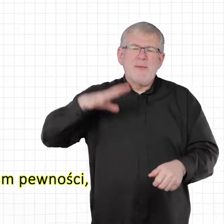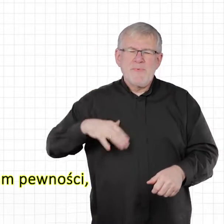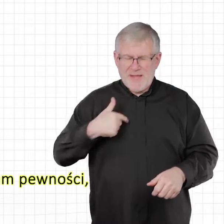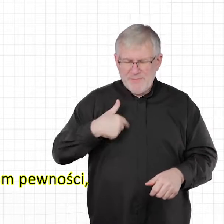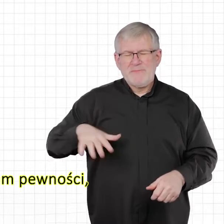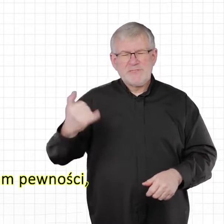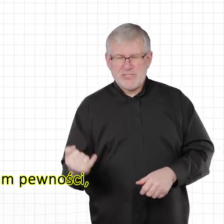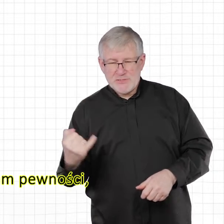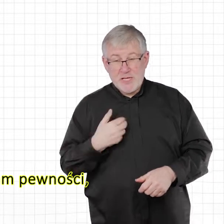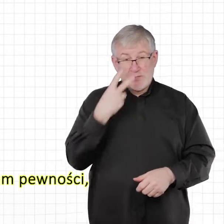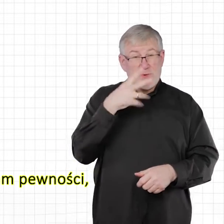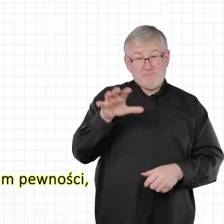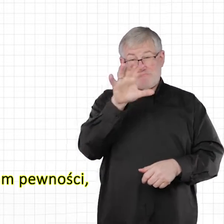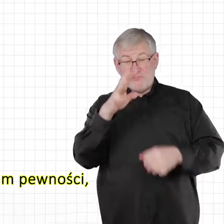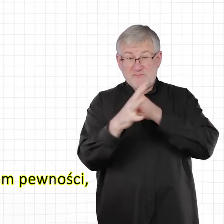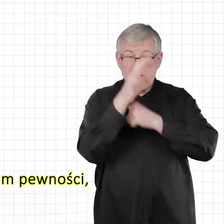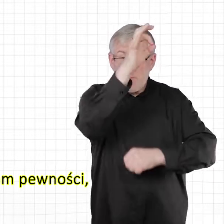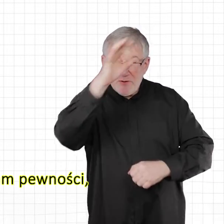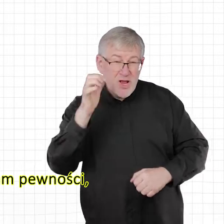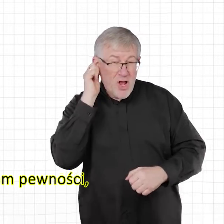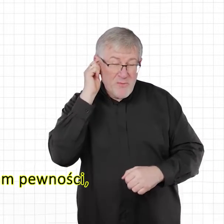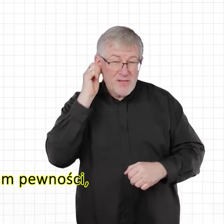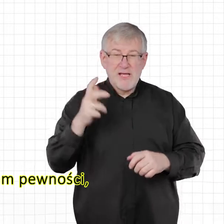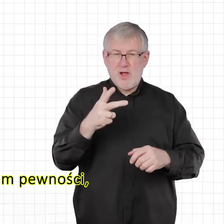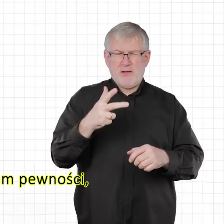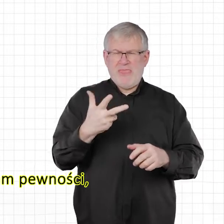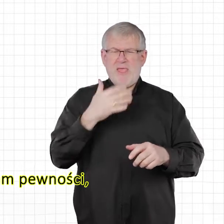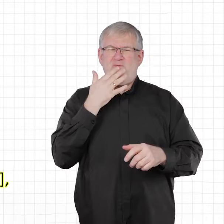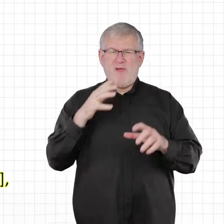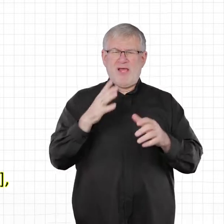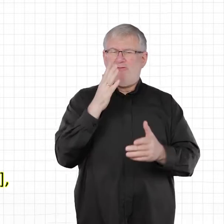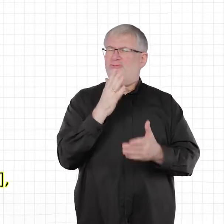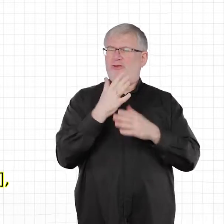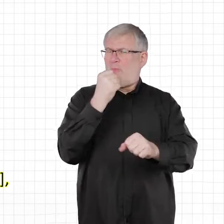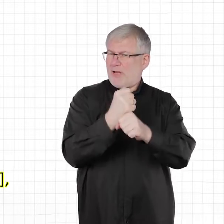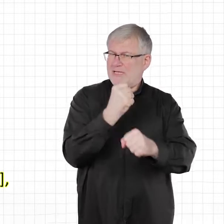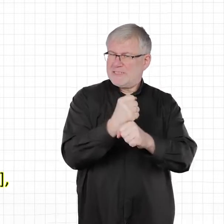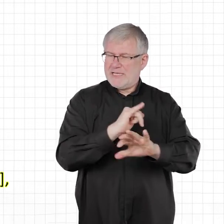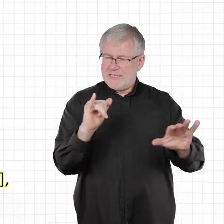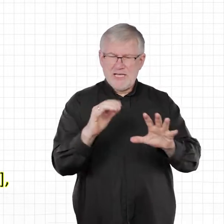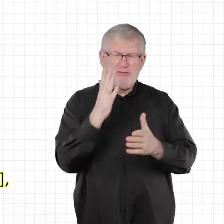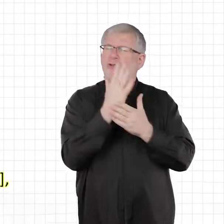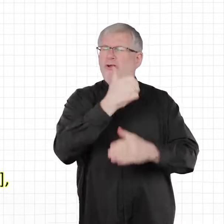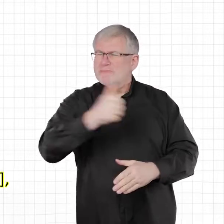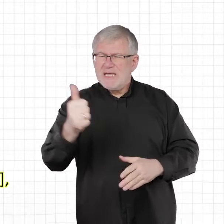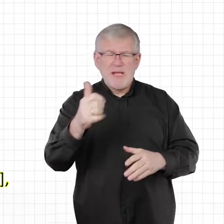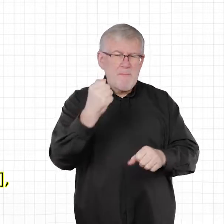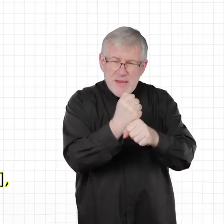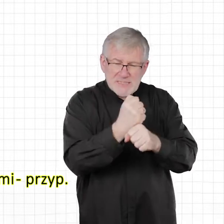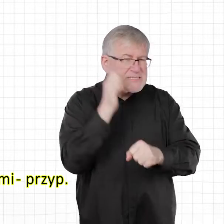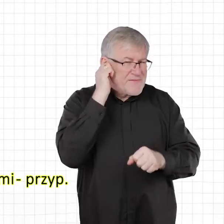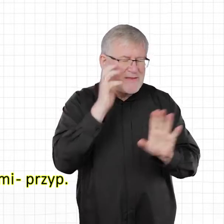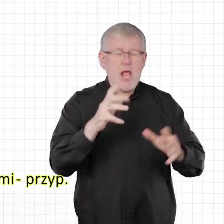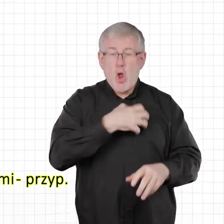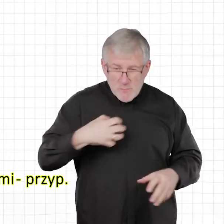their workplace, or I don't know if all of them do it, but at the time when they have actually fulfilled